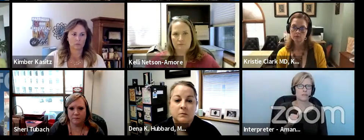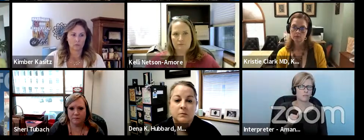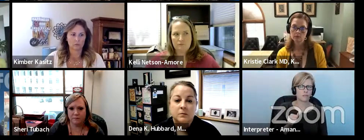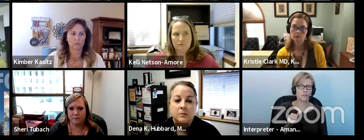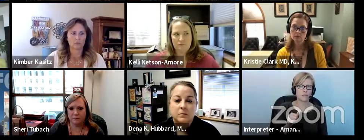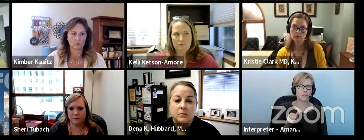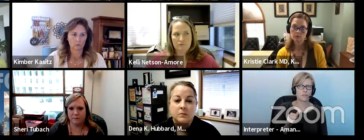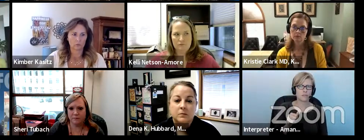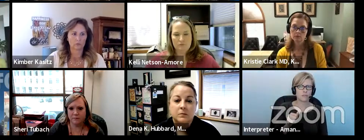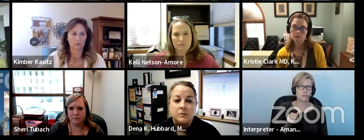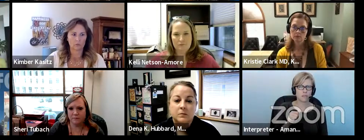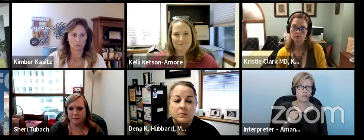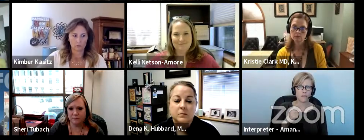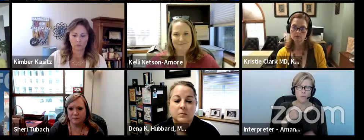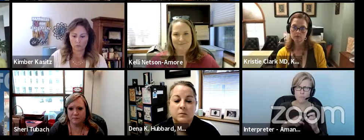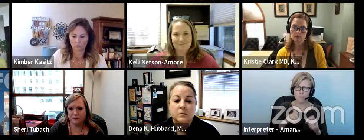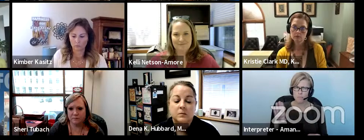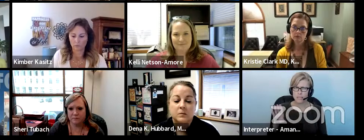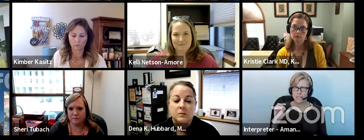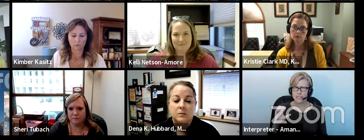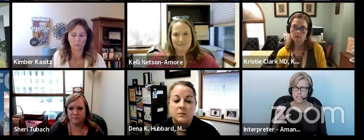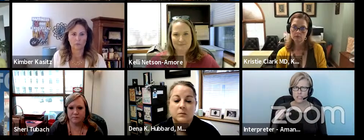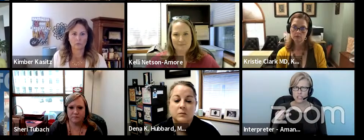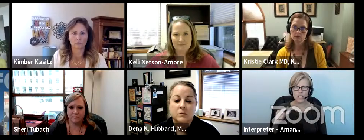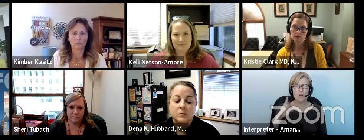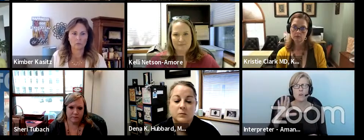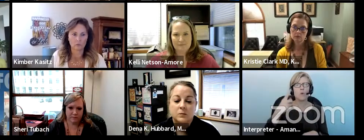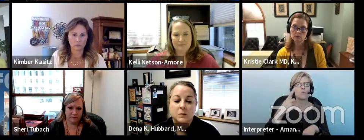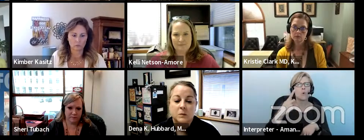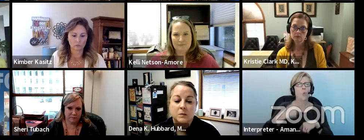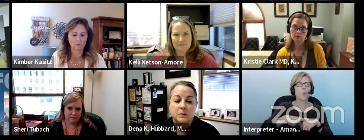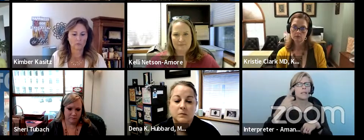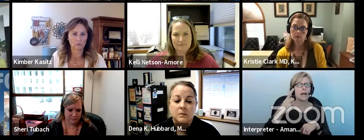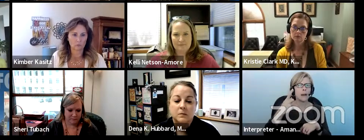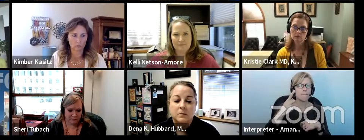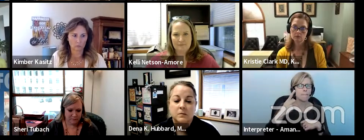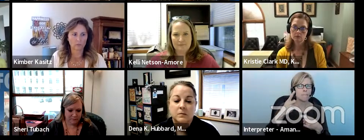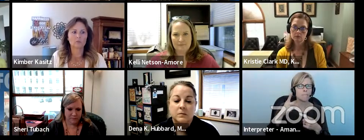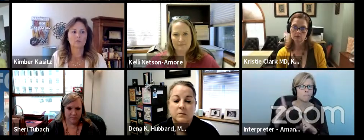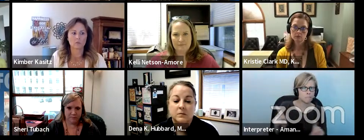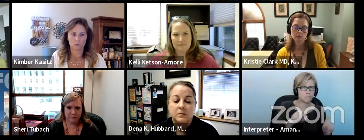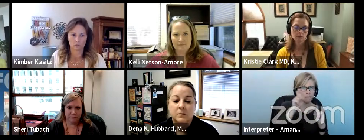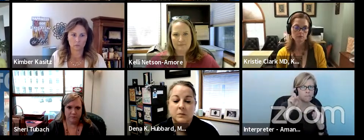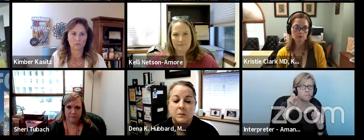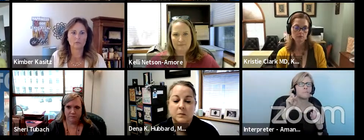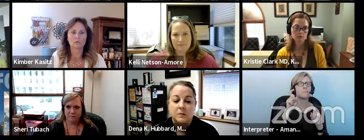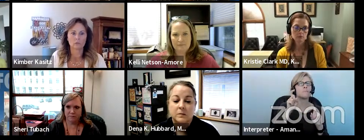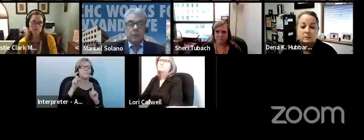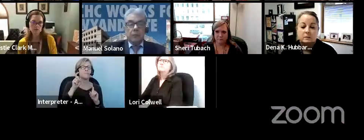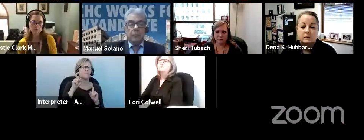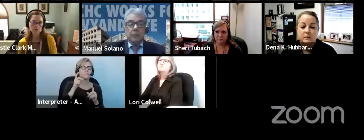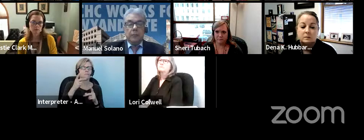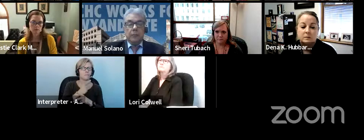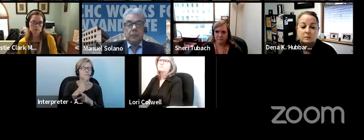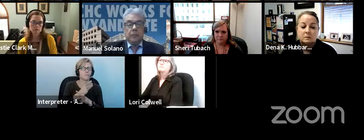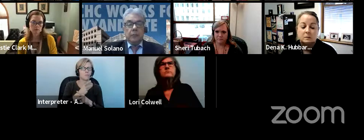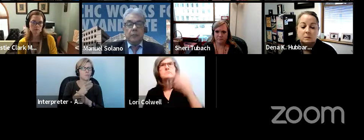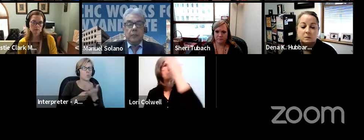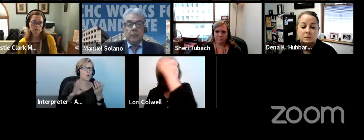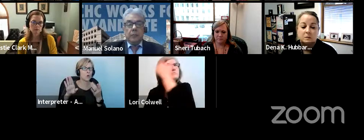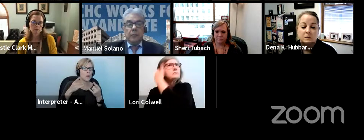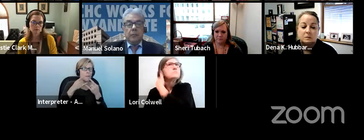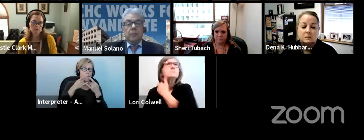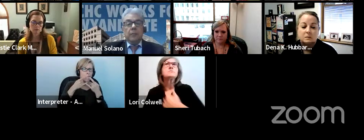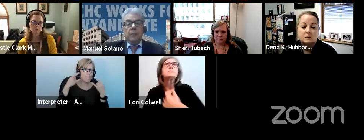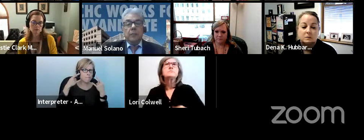think maybe from someone from BCG, it was kind of a one-time grasp of trying to kind of level set what is your mask